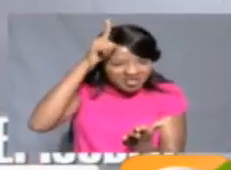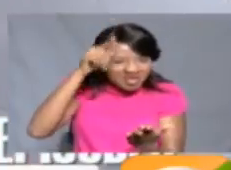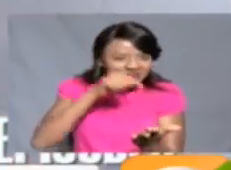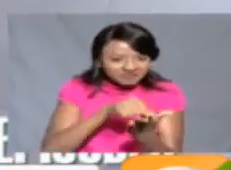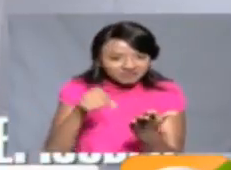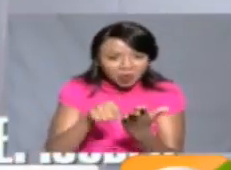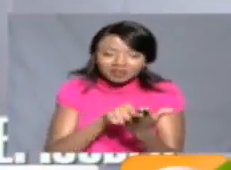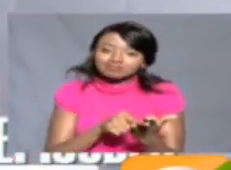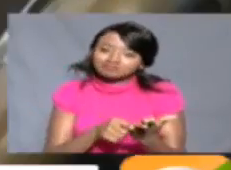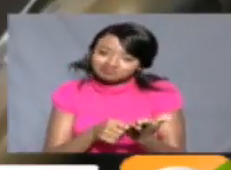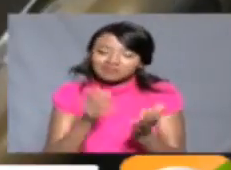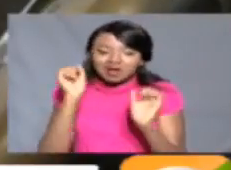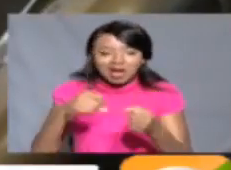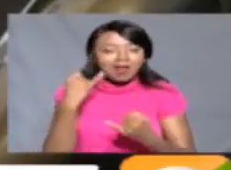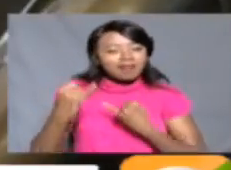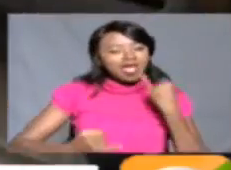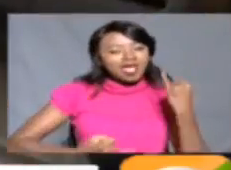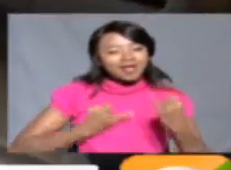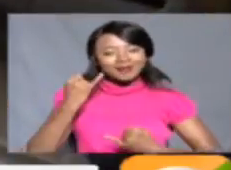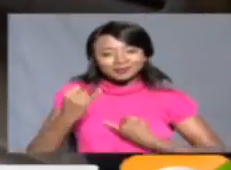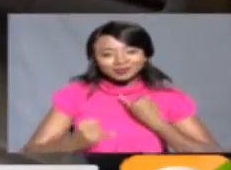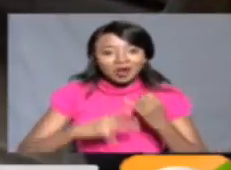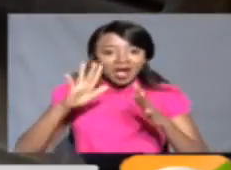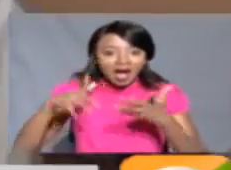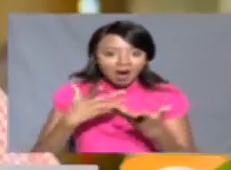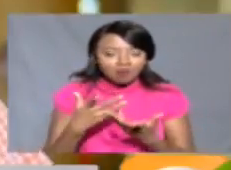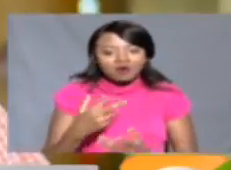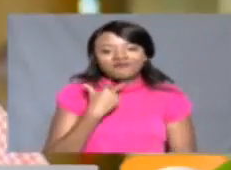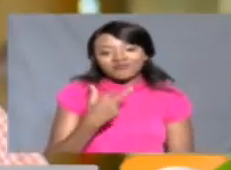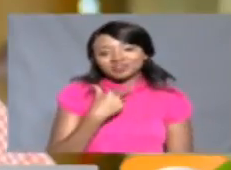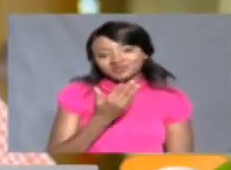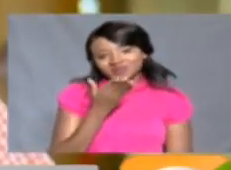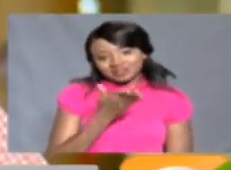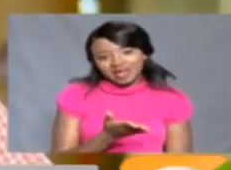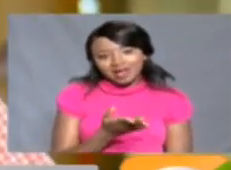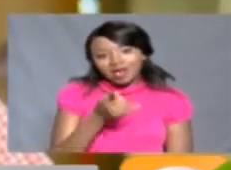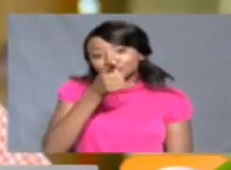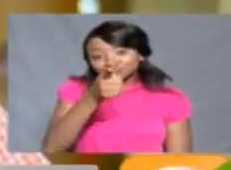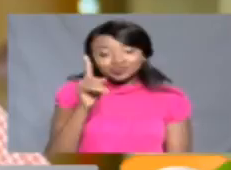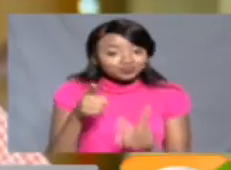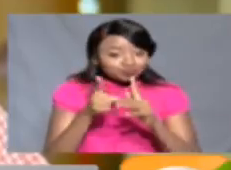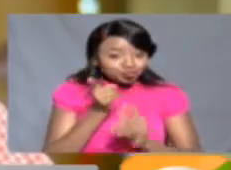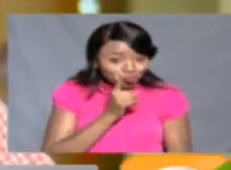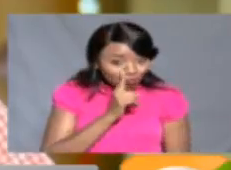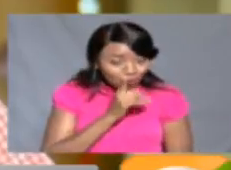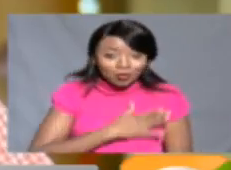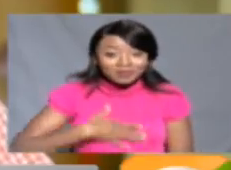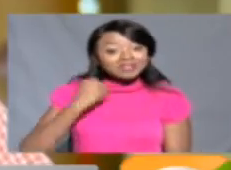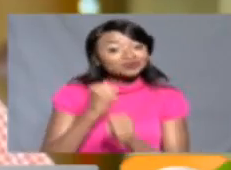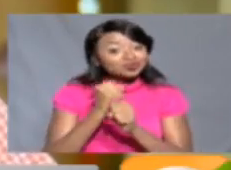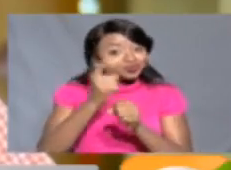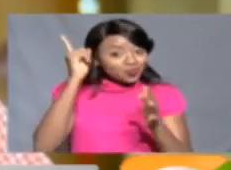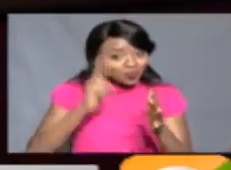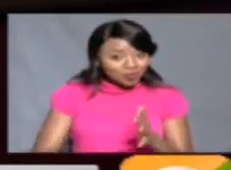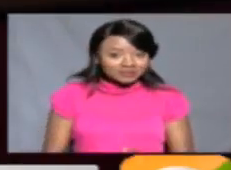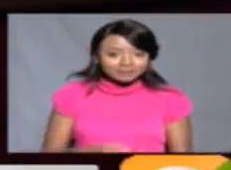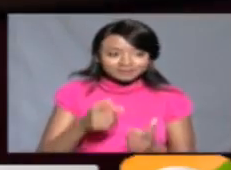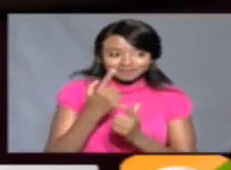audio content while taking part in the promotion. All you have to do from tomorrow is to simply dial